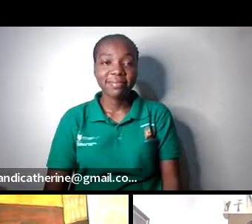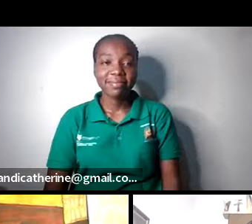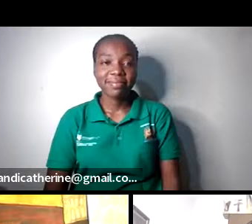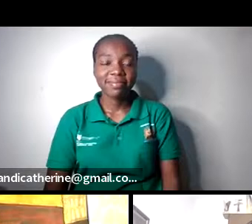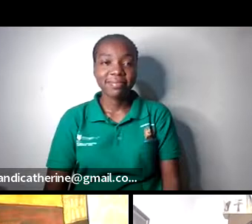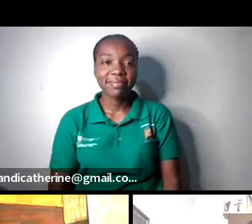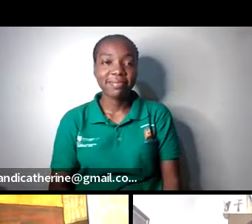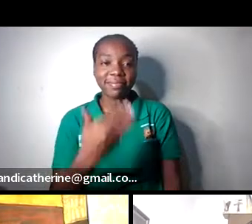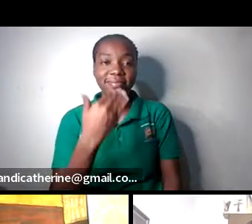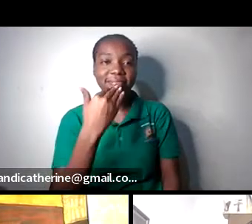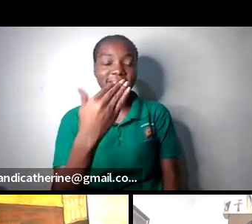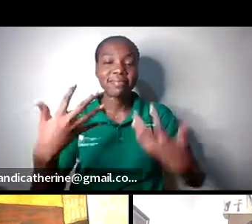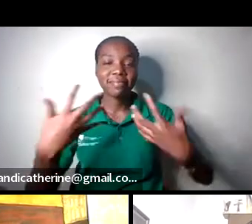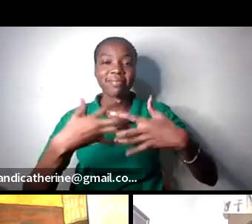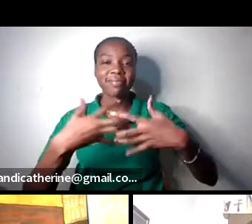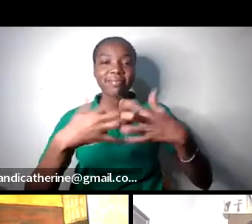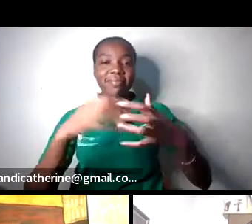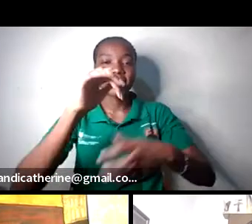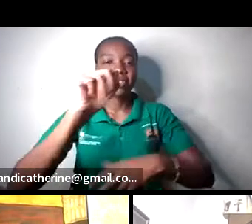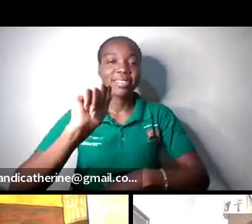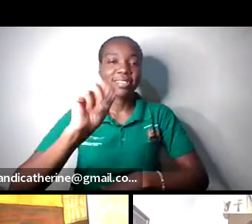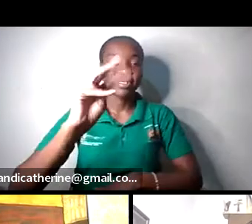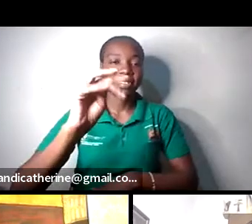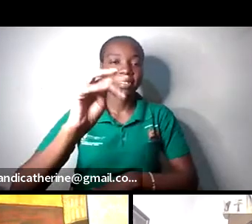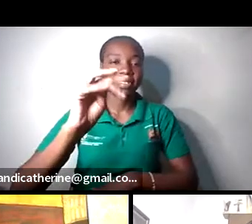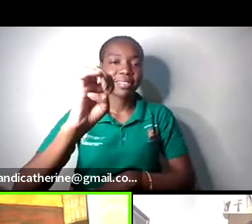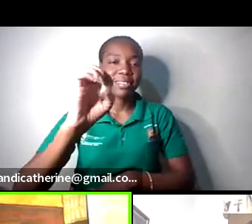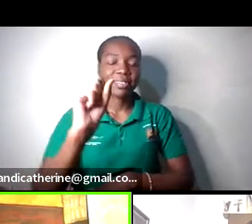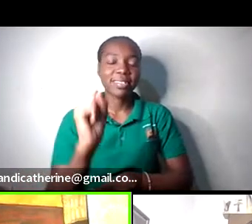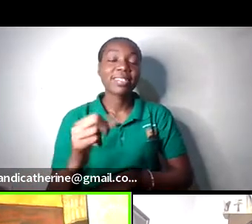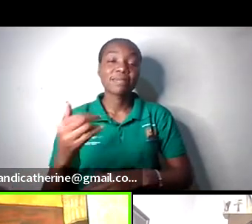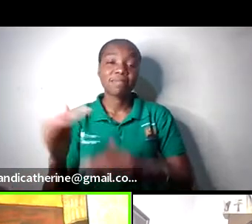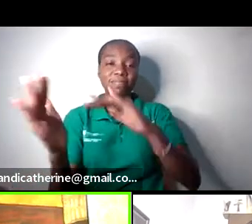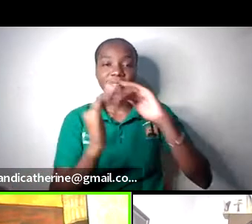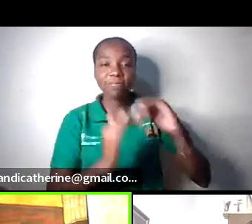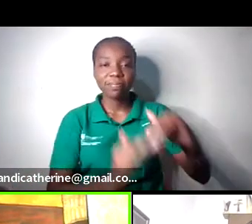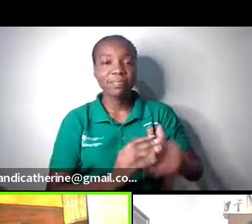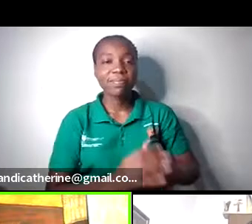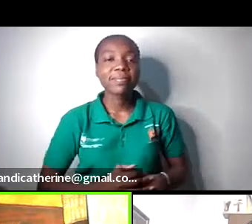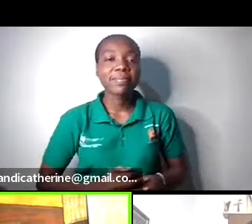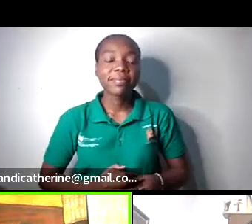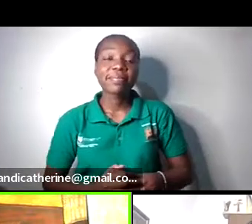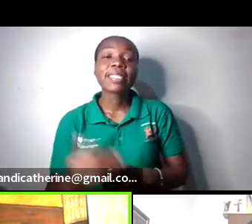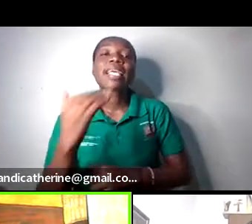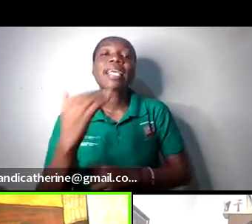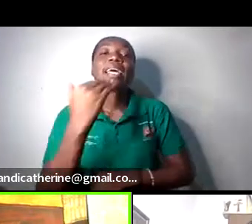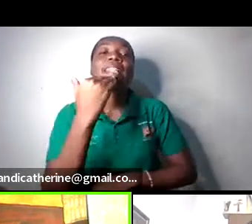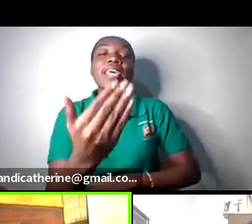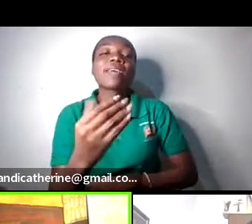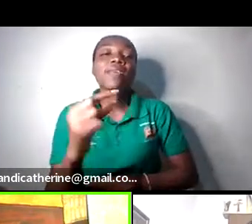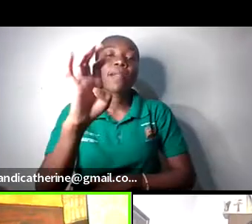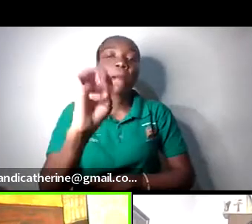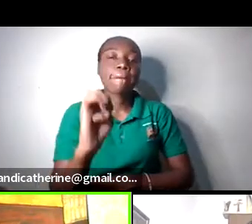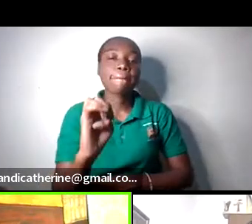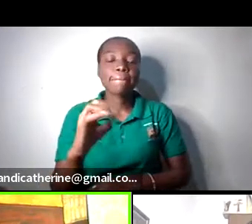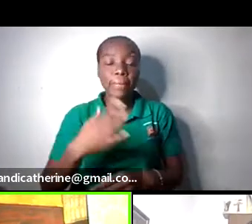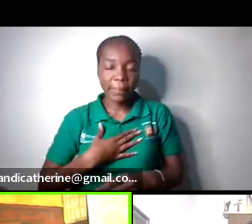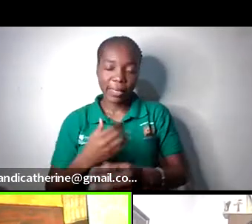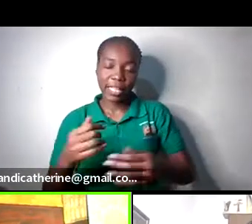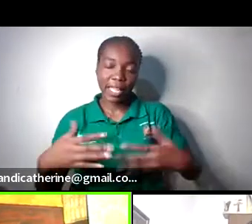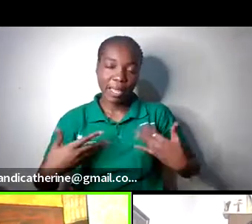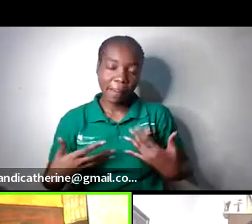Thank you, Engineer James. And we can move on to Vicky. Thank you, Grace. Lovely to be here as